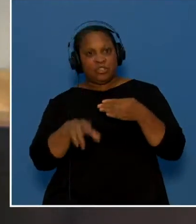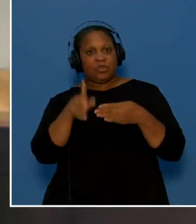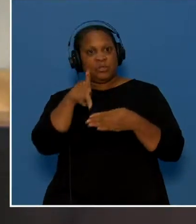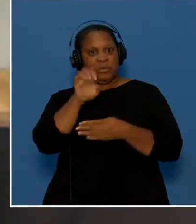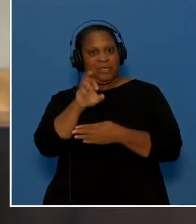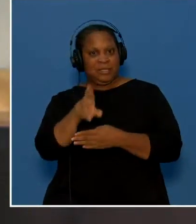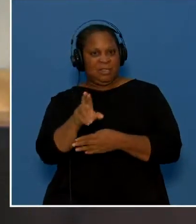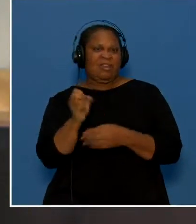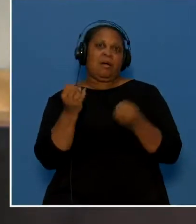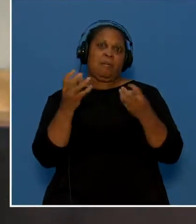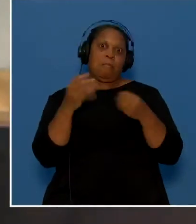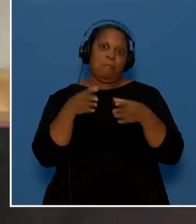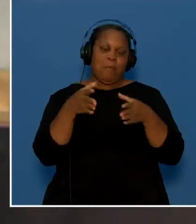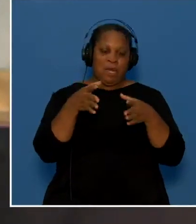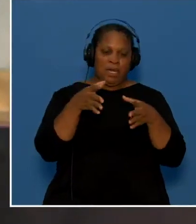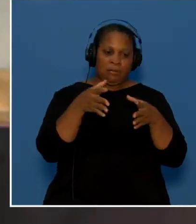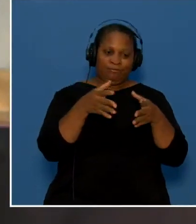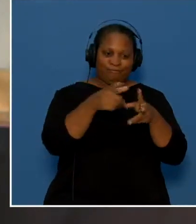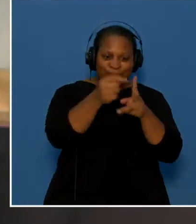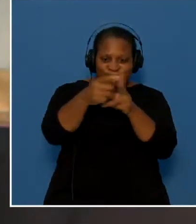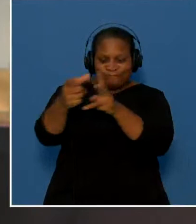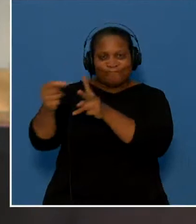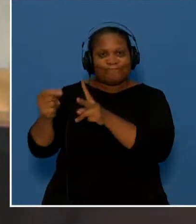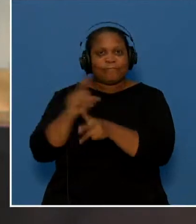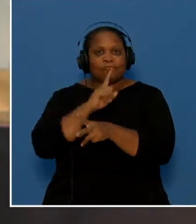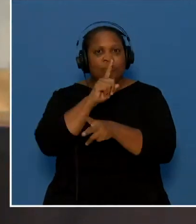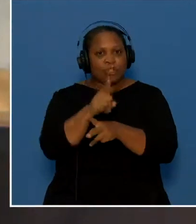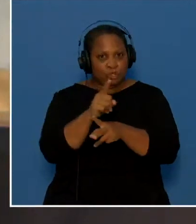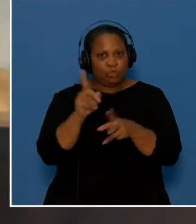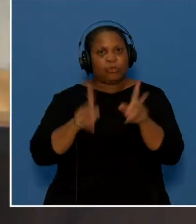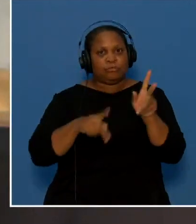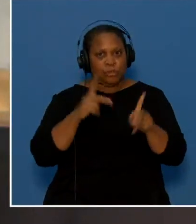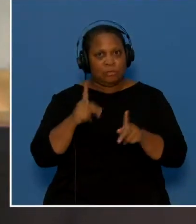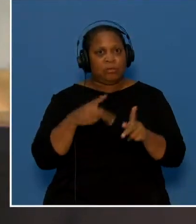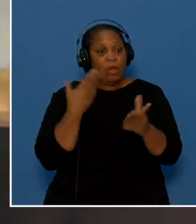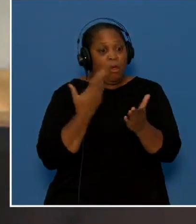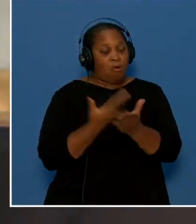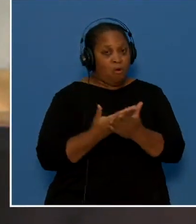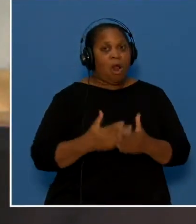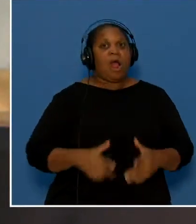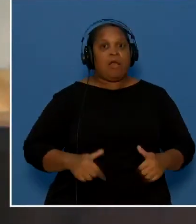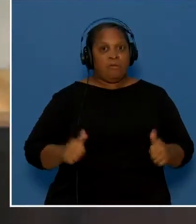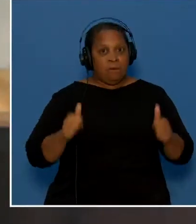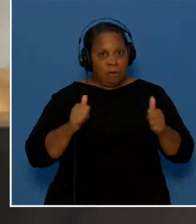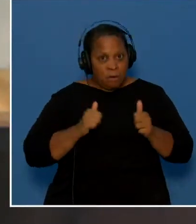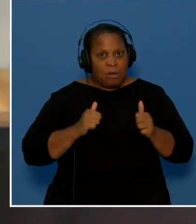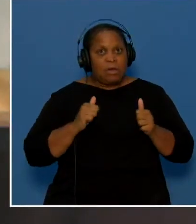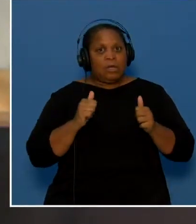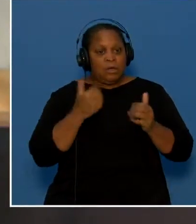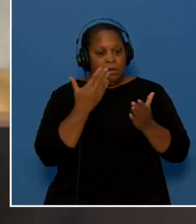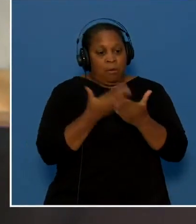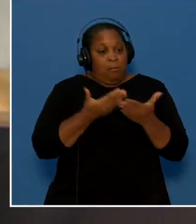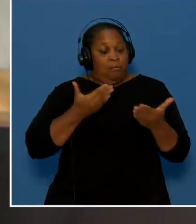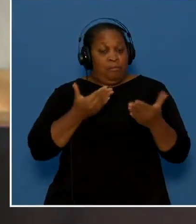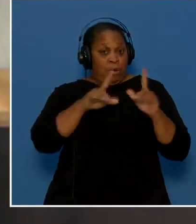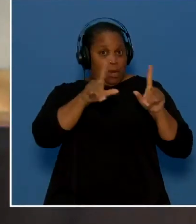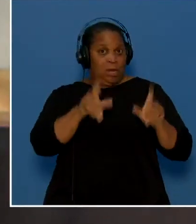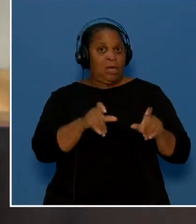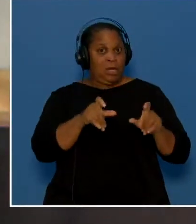that have been made available to persons traveling to ensure that residents arrive with a pre-arrival test.